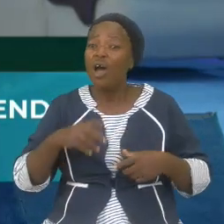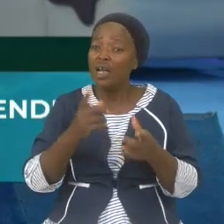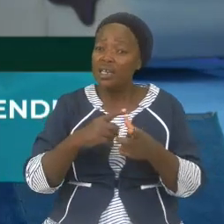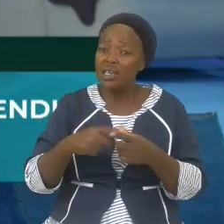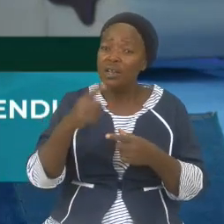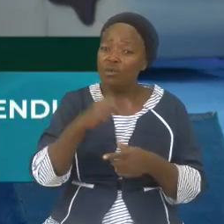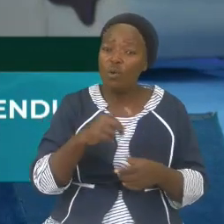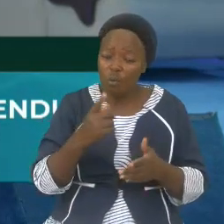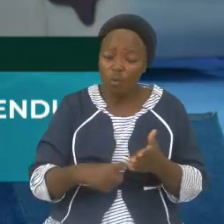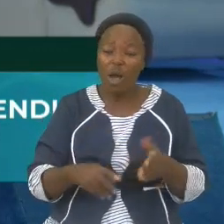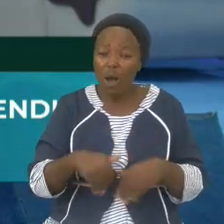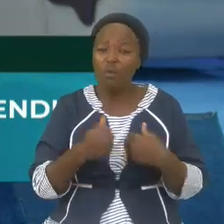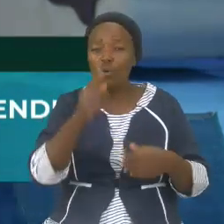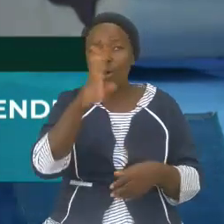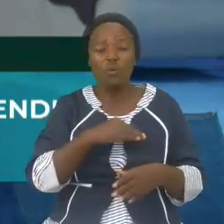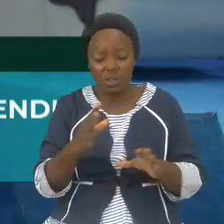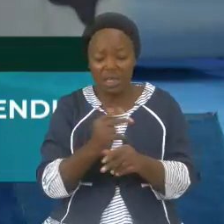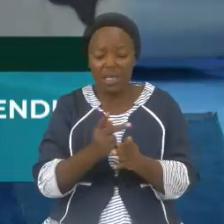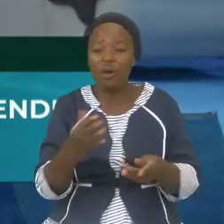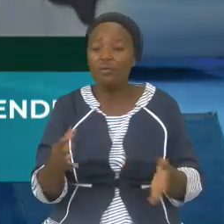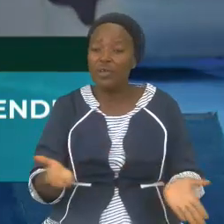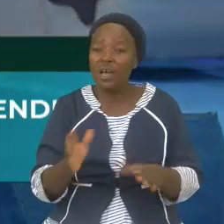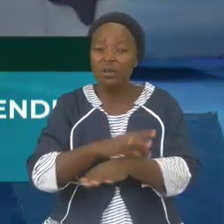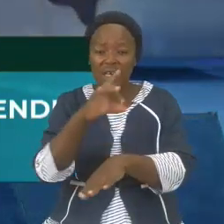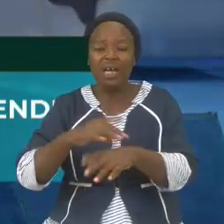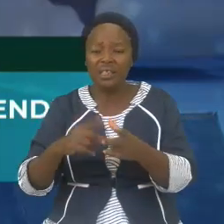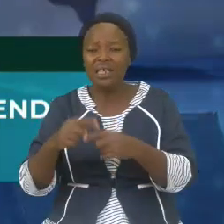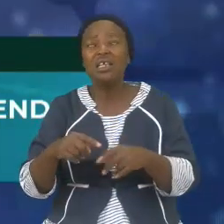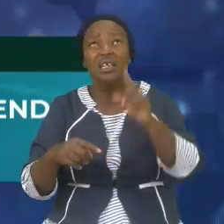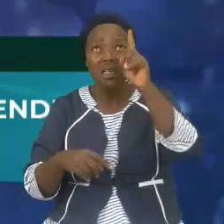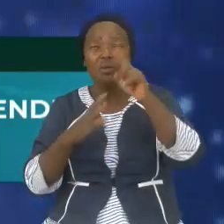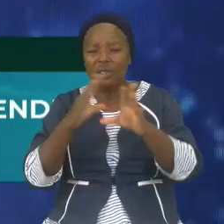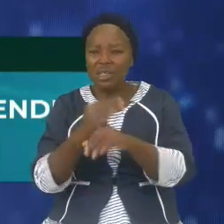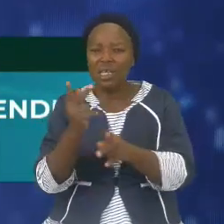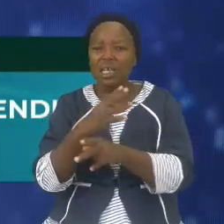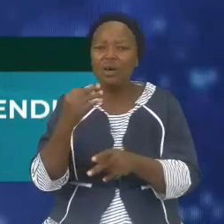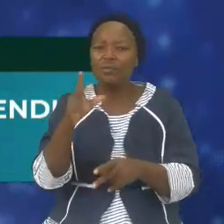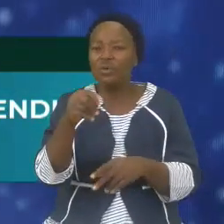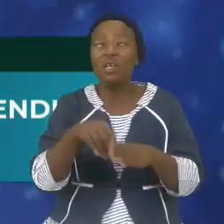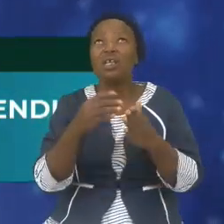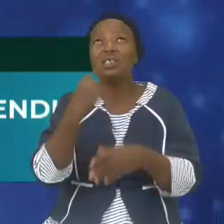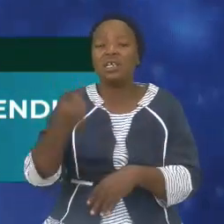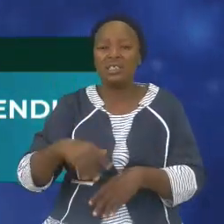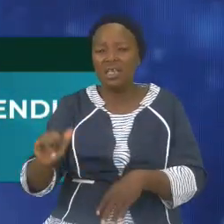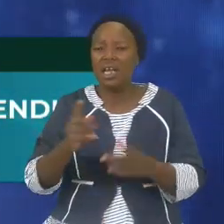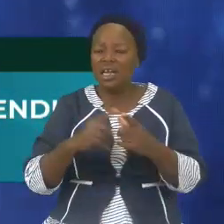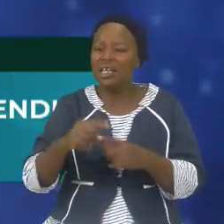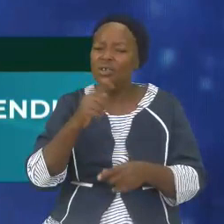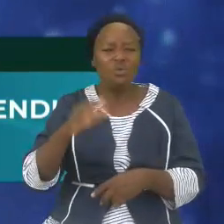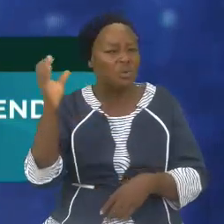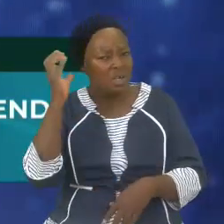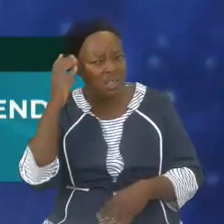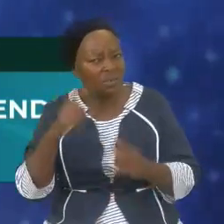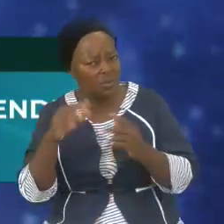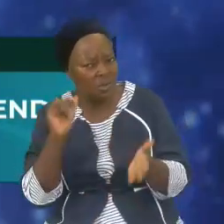take care of you here on earth, and he'll take care of you in eternity. And if you listen to